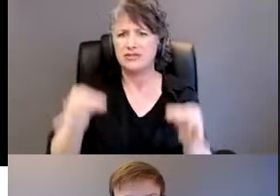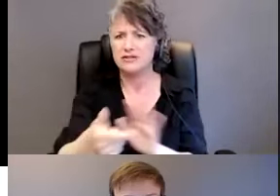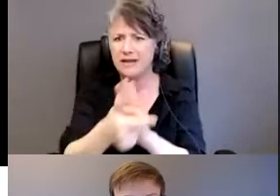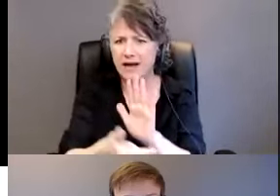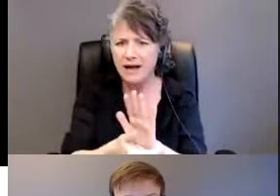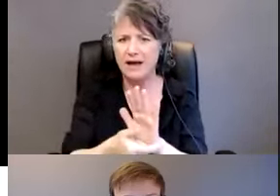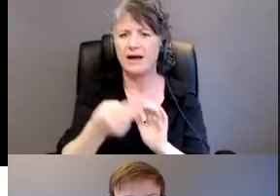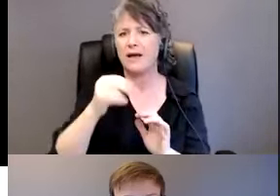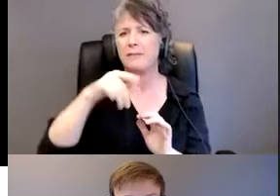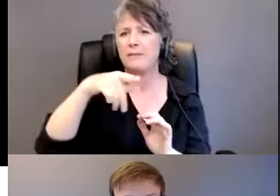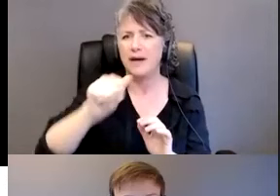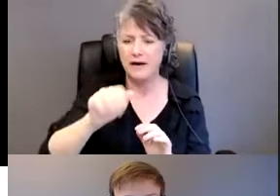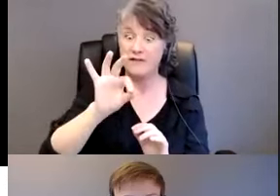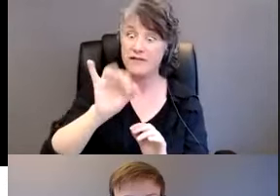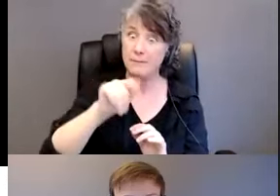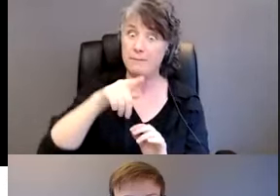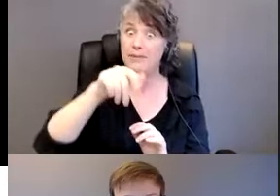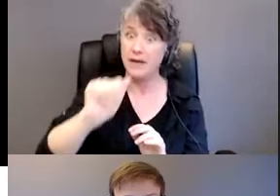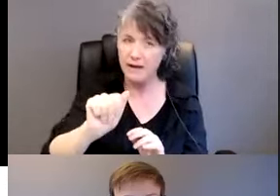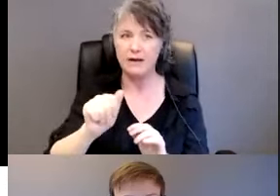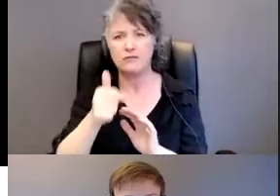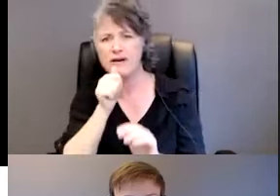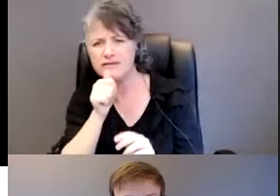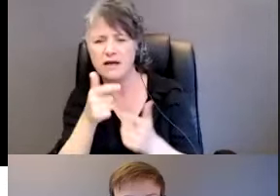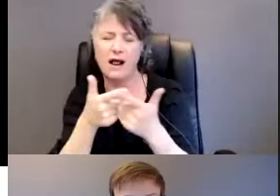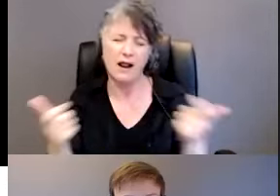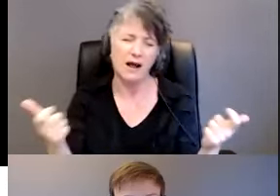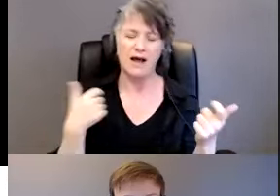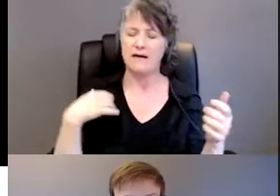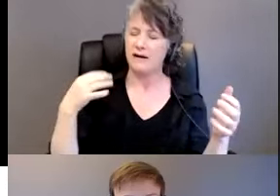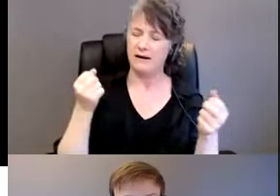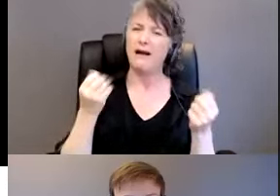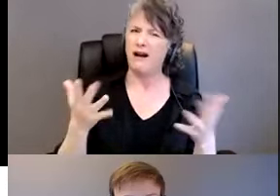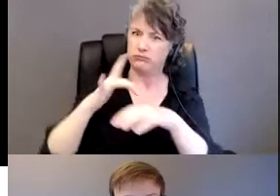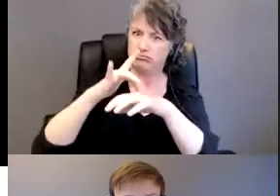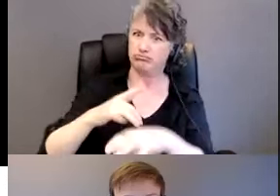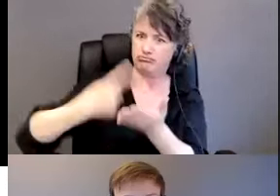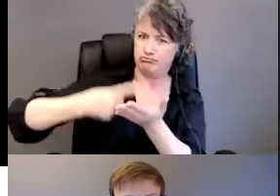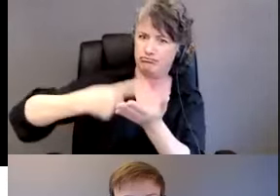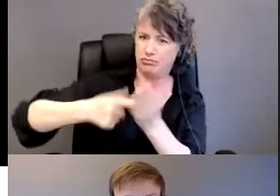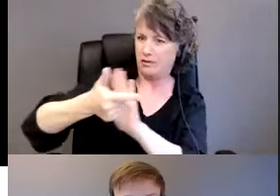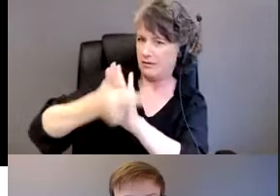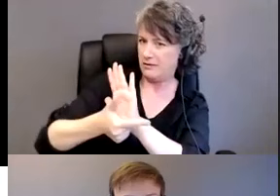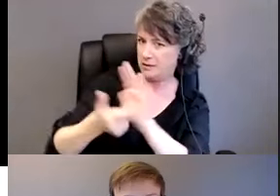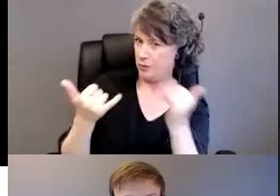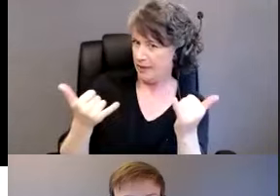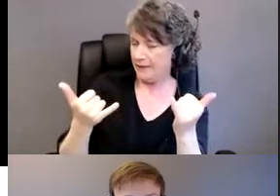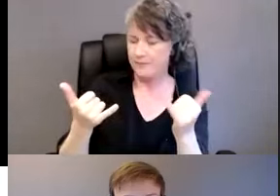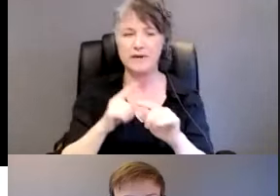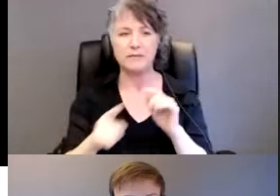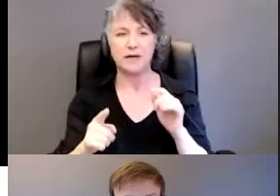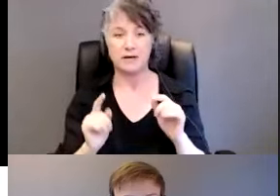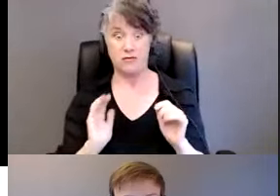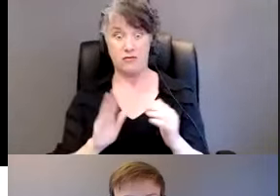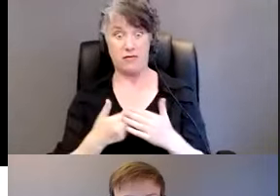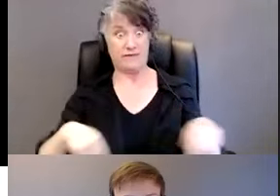privacy. So we won't be getting into like big details onto that today, but we all have a role in our system